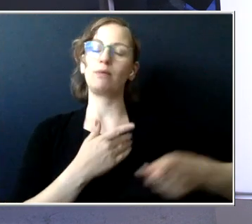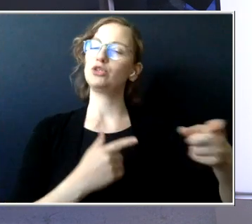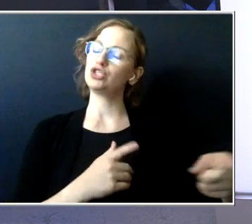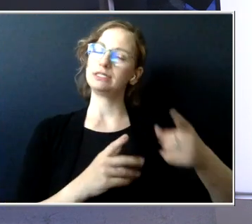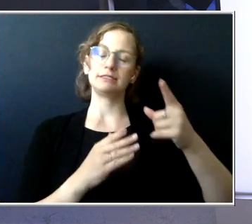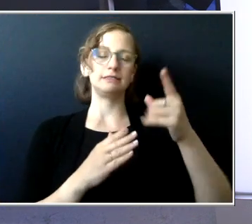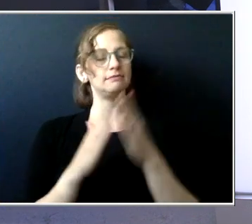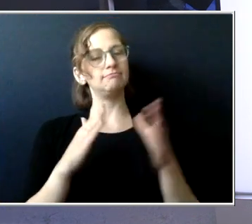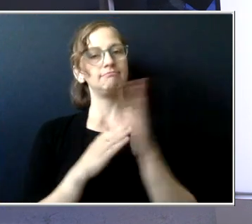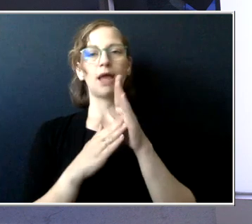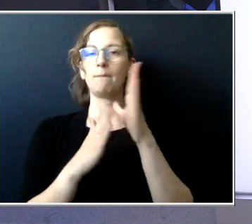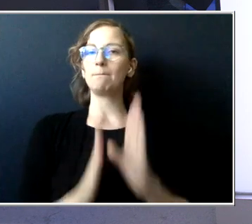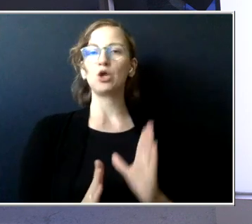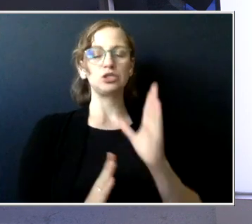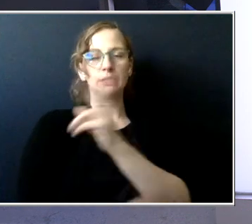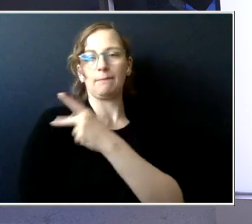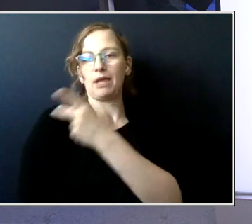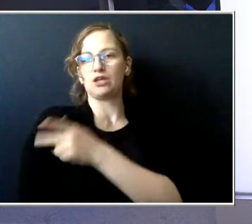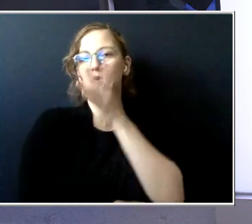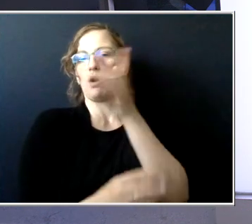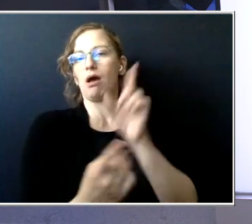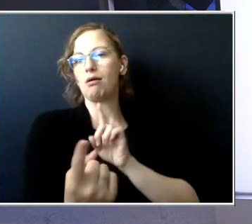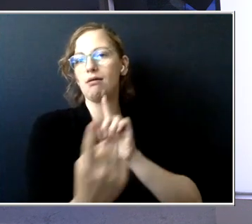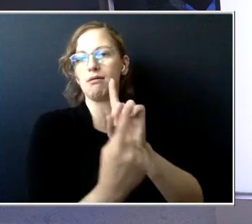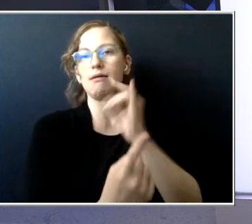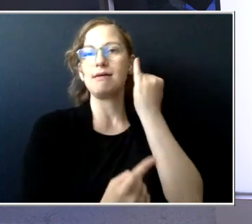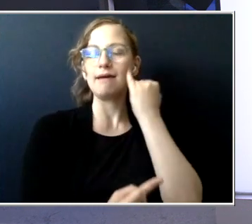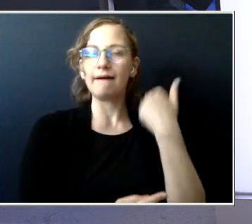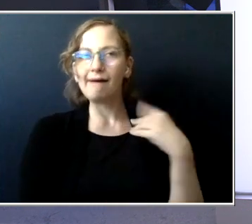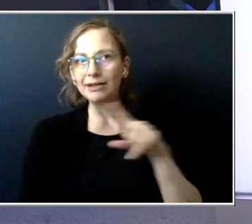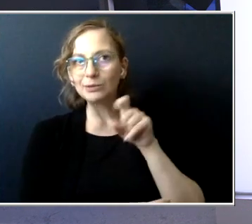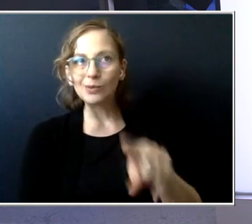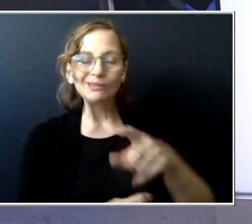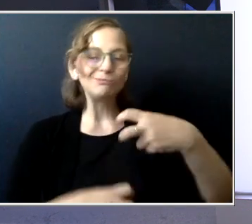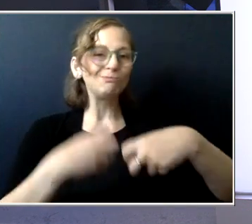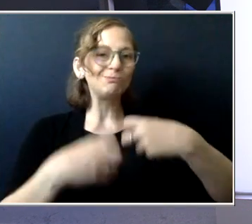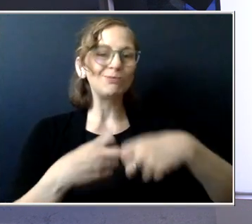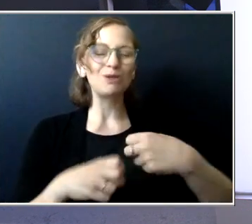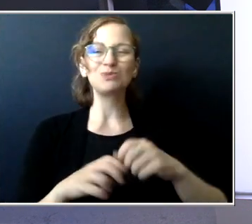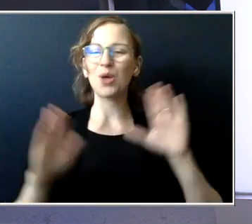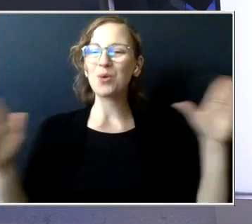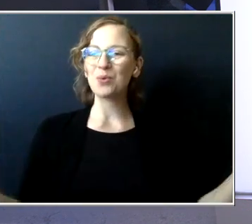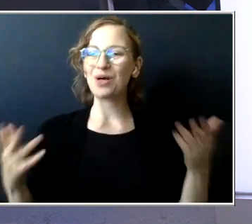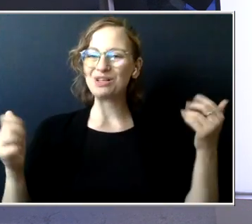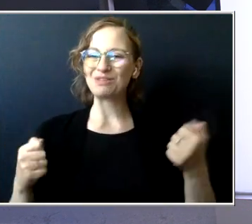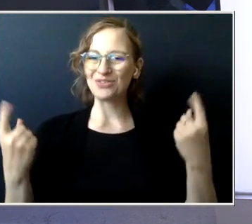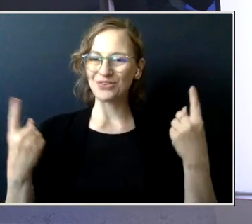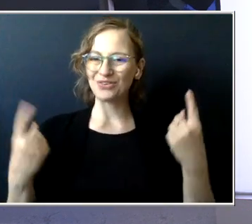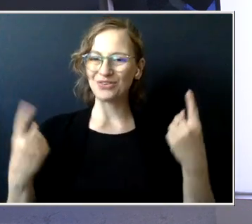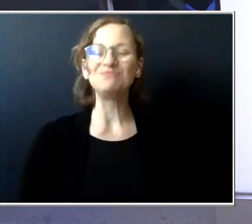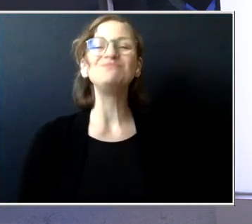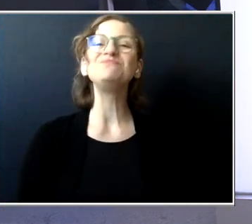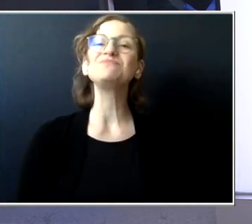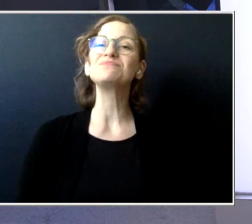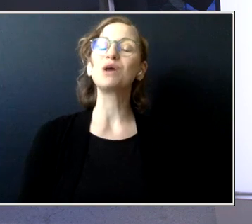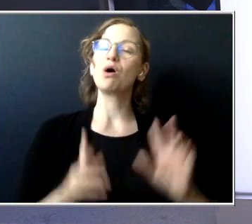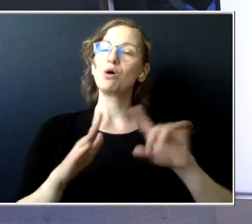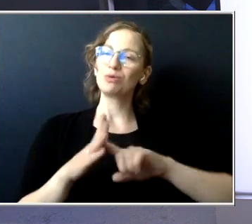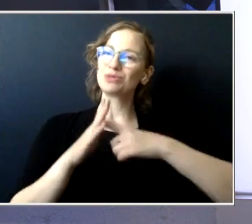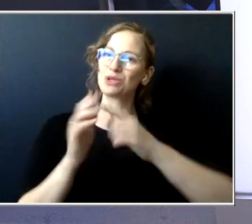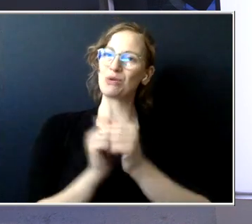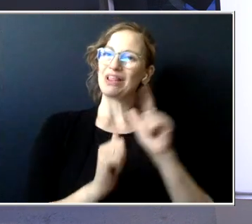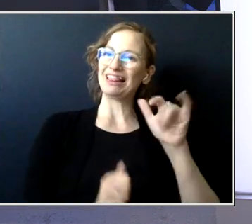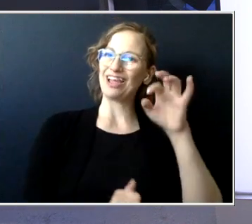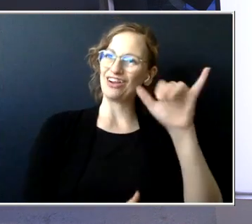question or problem, they call up an LVAD coordinator like Ashley. Welcome. Thank you. Larry, we're going to start with you. Can you take us